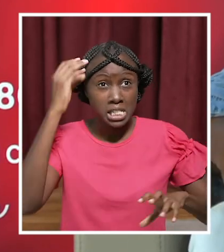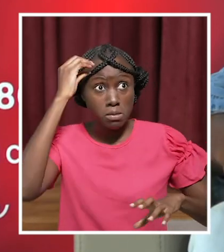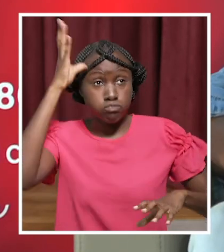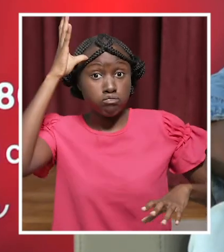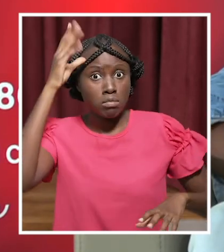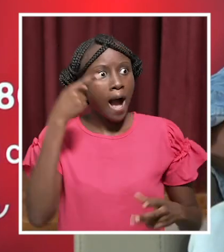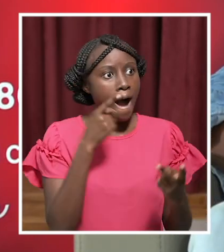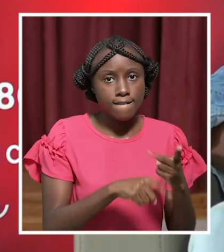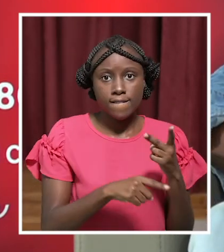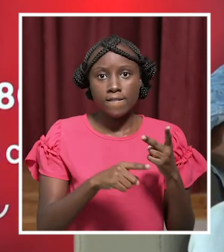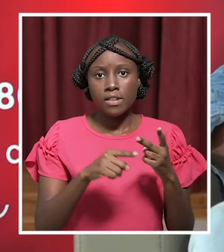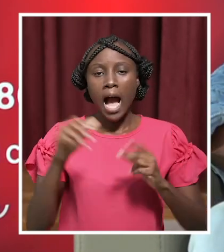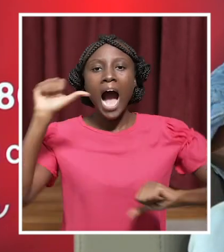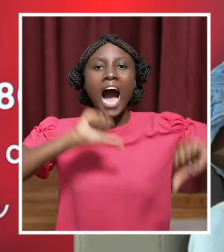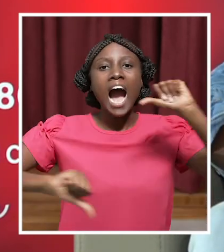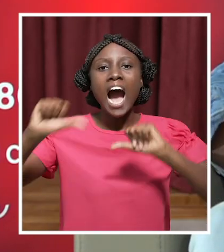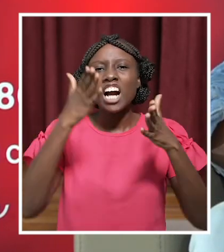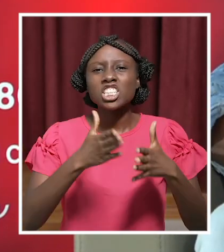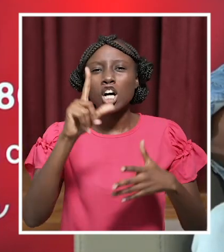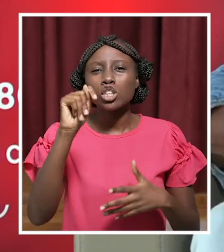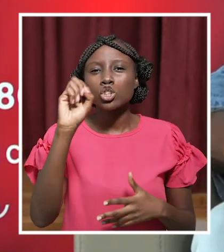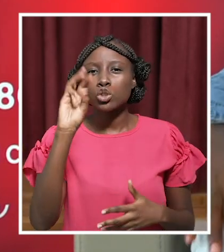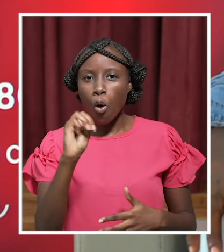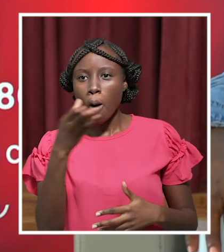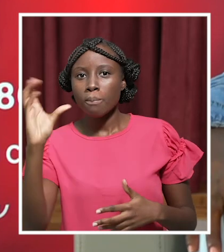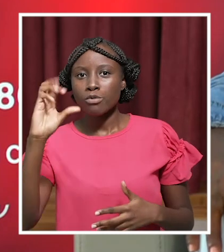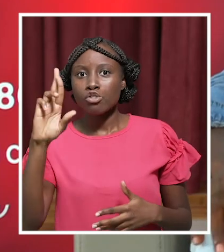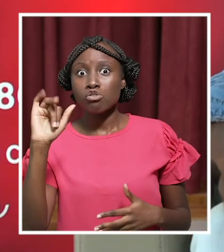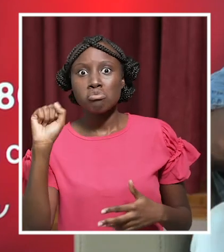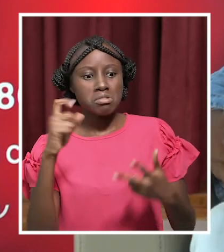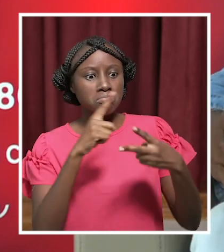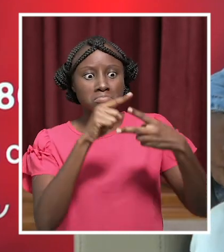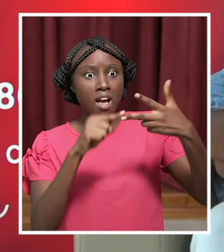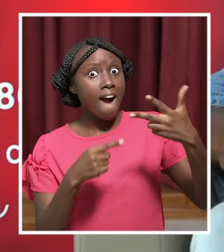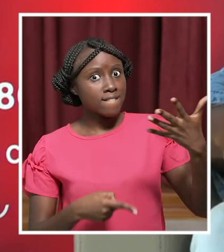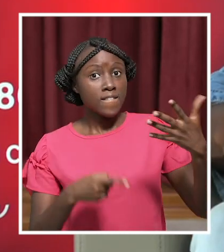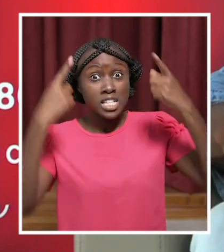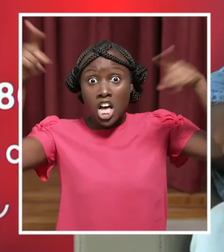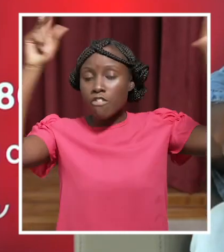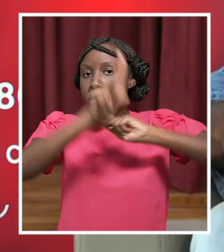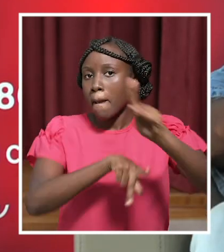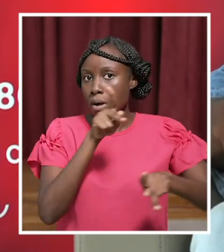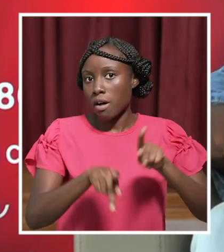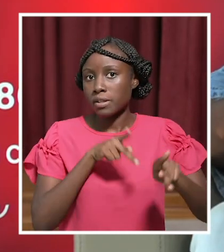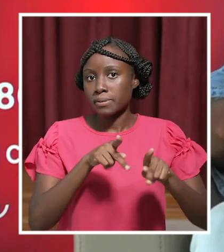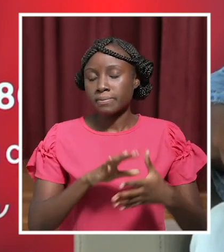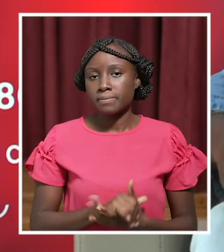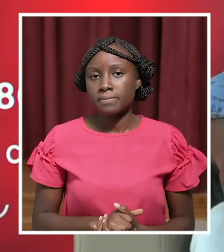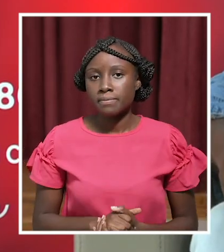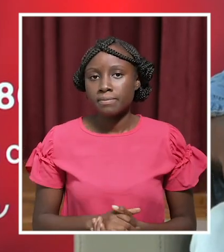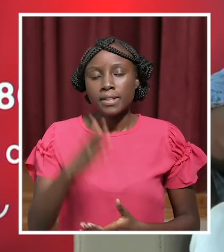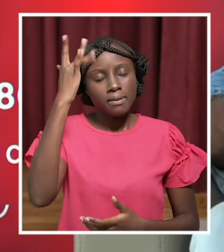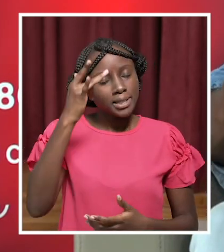one of the largest entrepreneur in the world. We have, and that's why I keep on